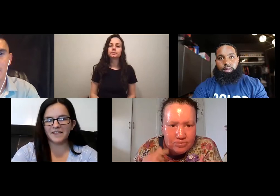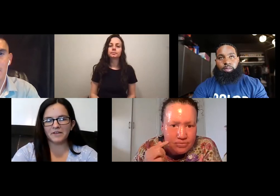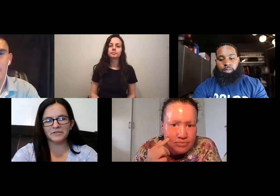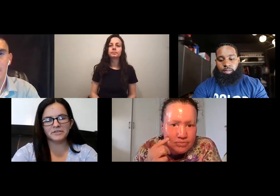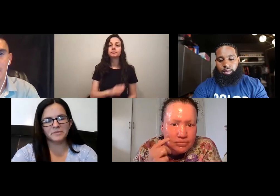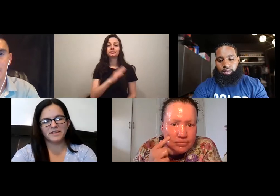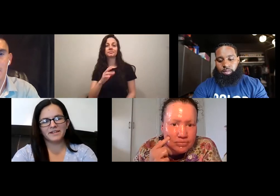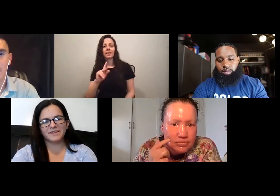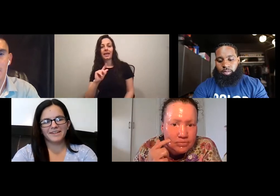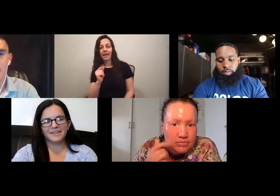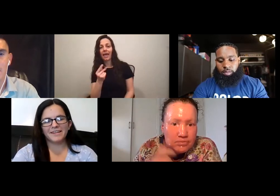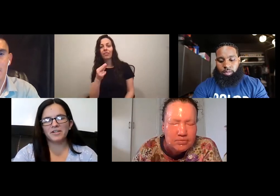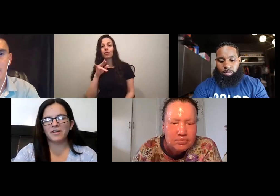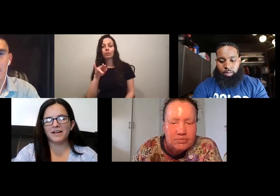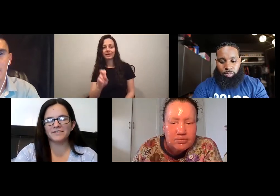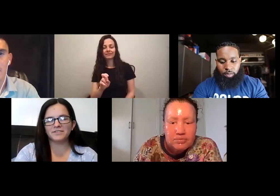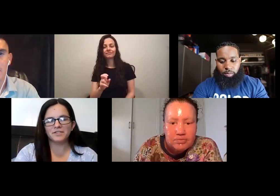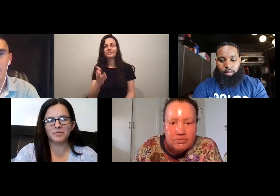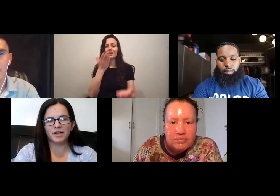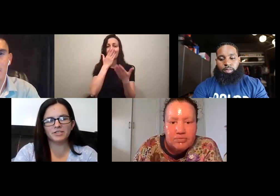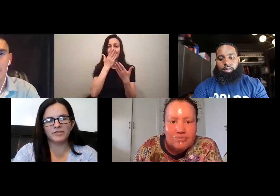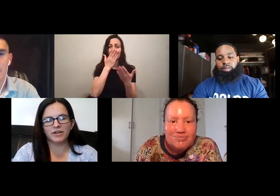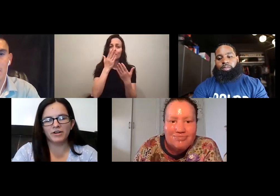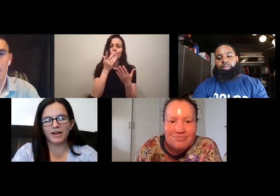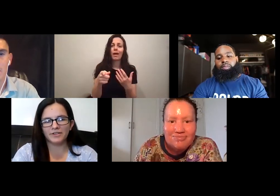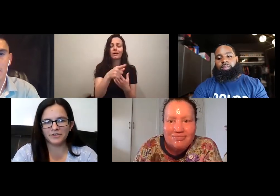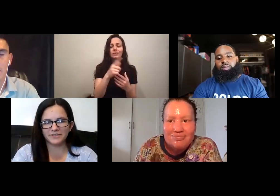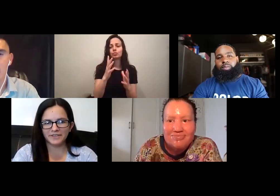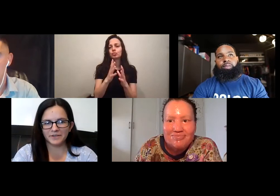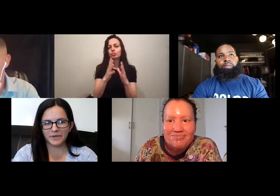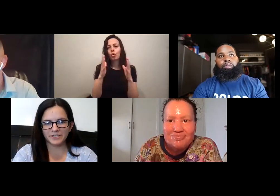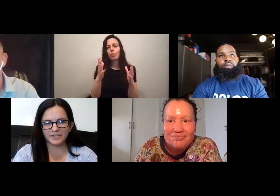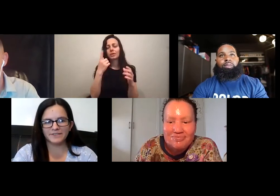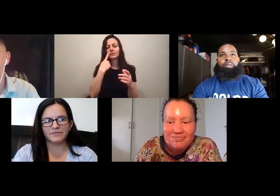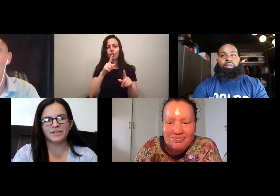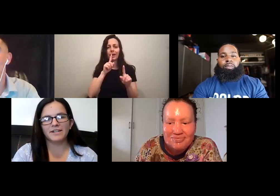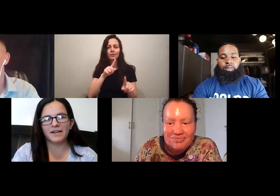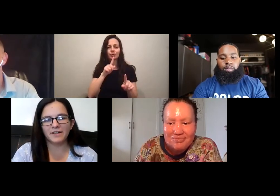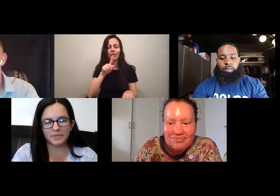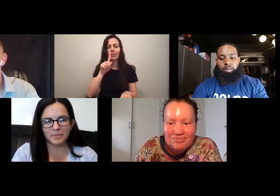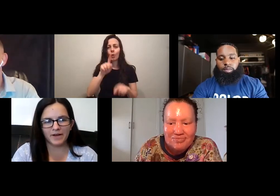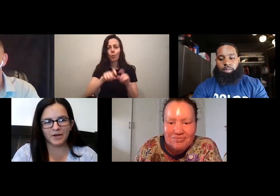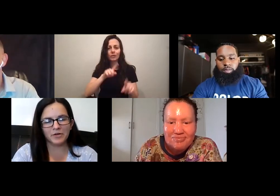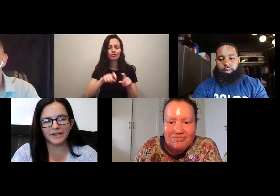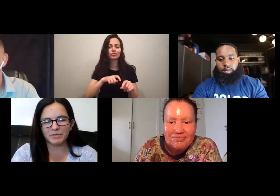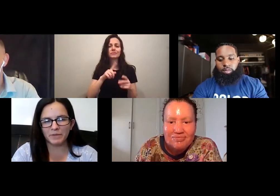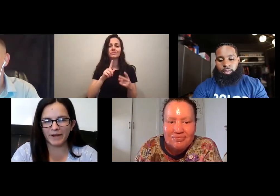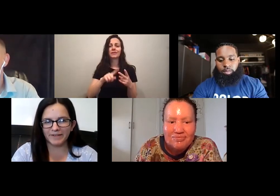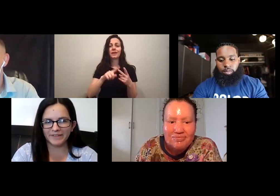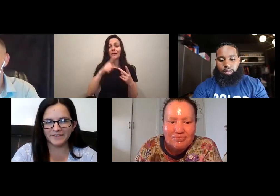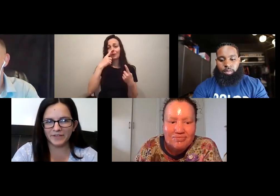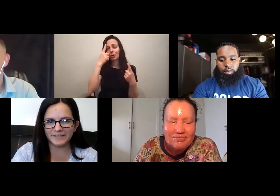This is Catherine speaking. Thank you guys so much for your answers to these questions and for agreeing